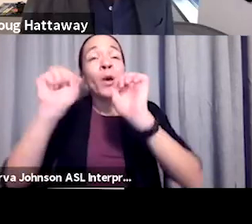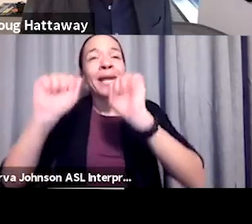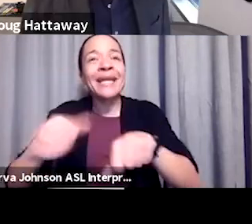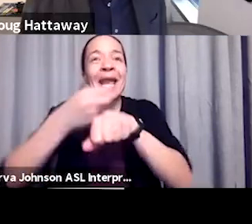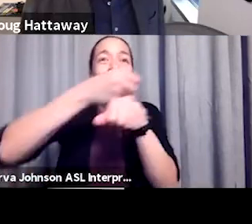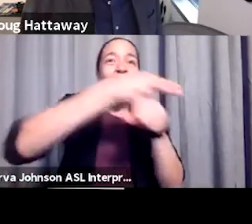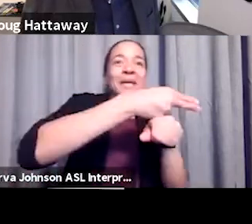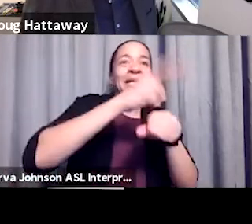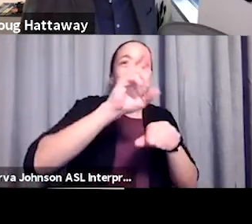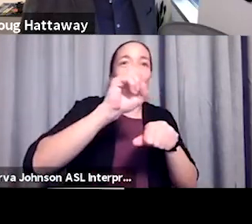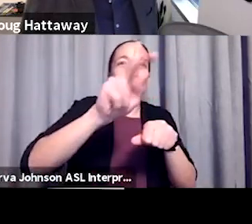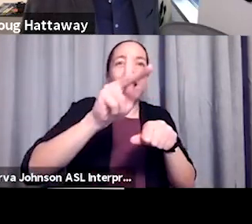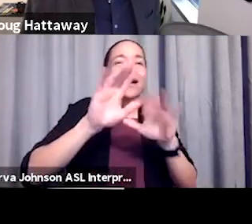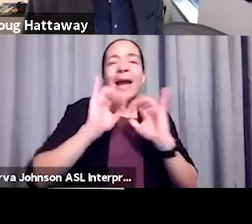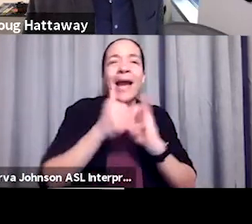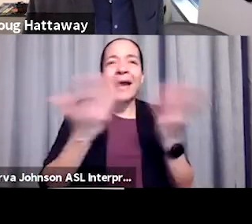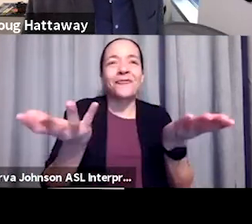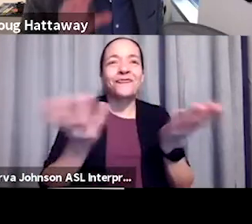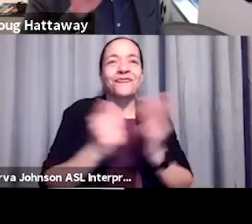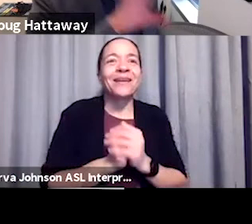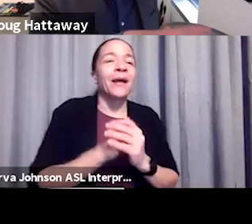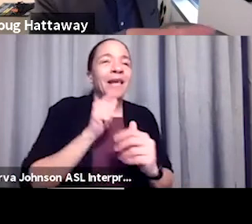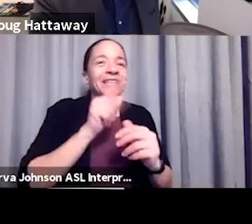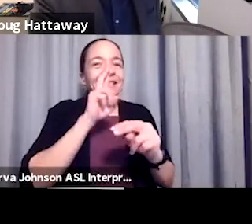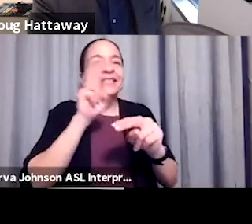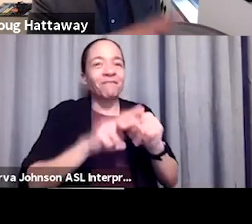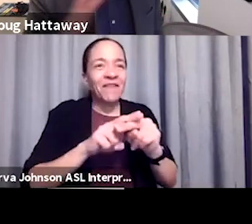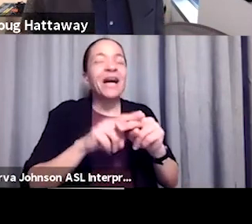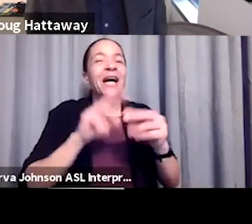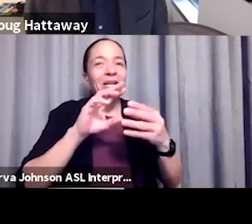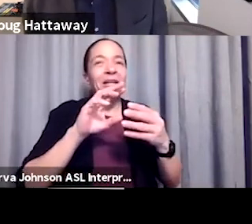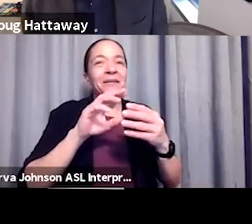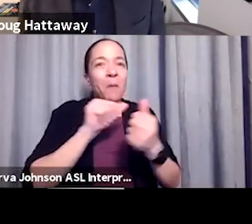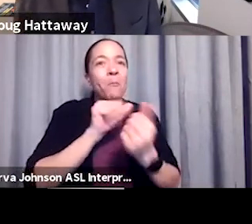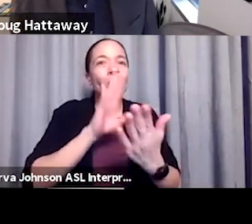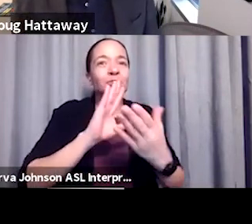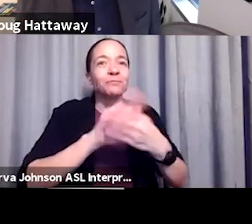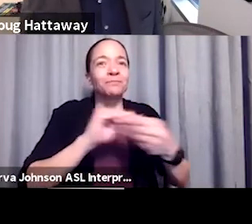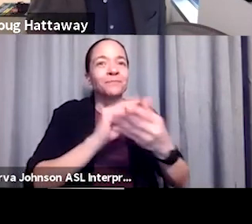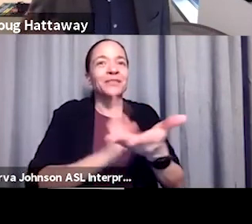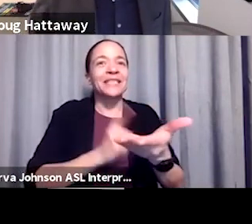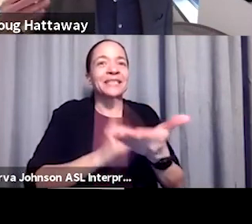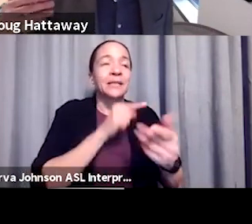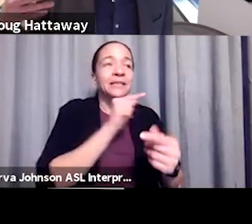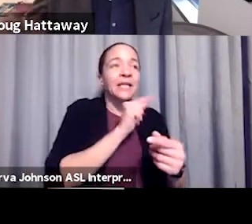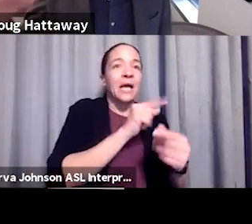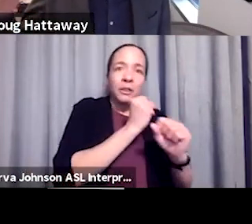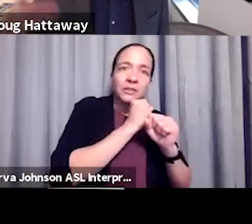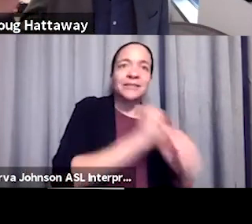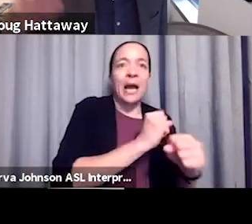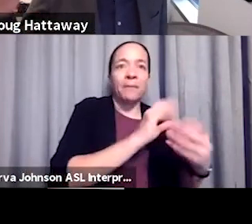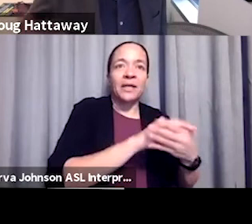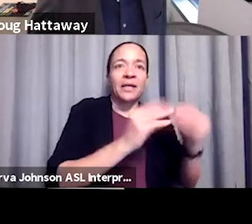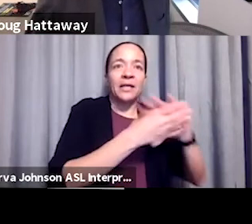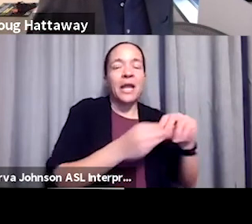Yeah, this was a fun way that he talked about a dominant narrative versus a new narrative. Dominant narratives are